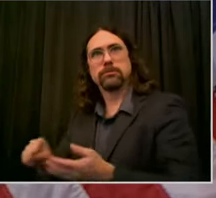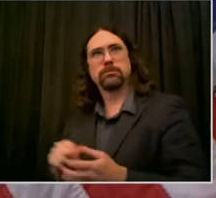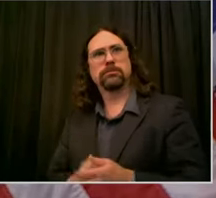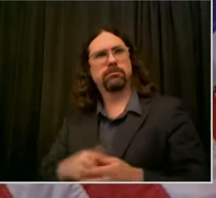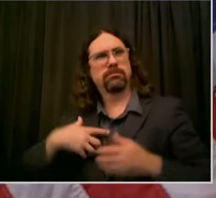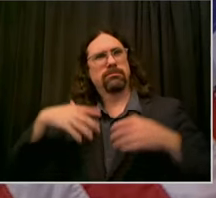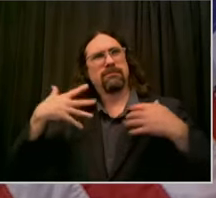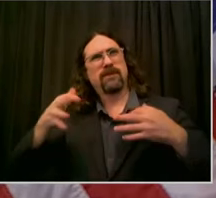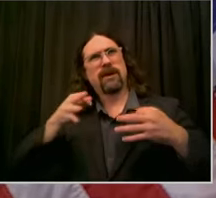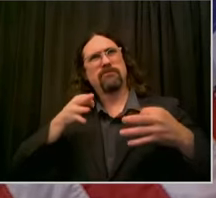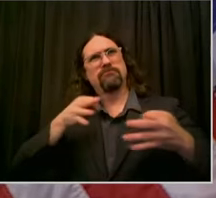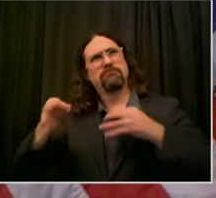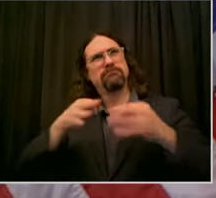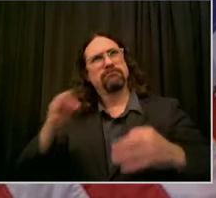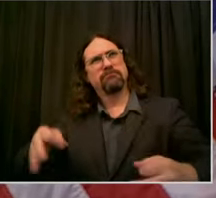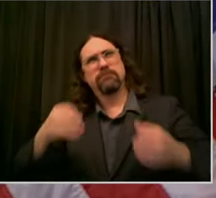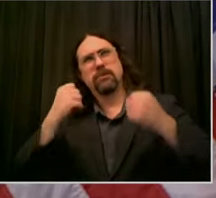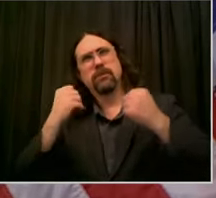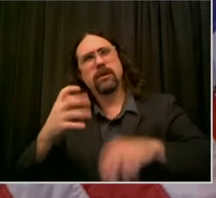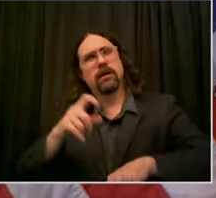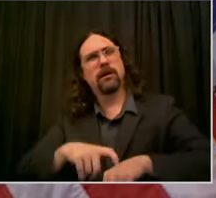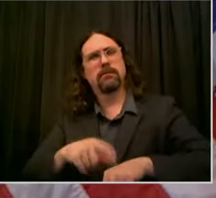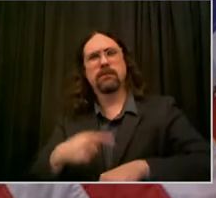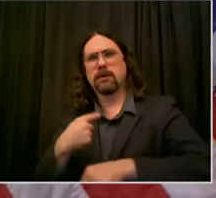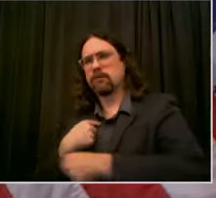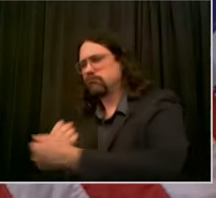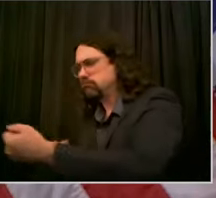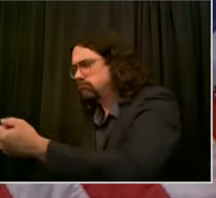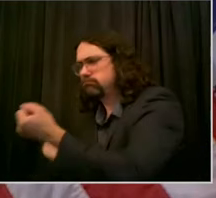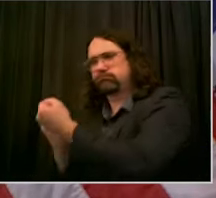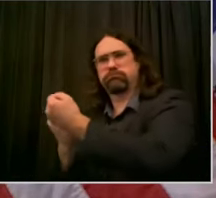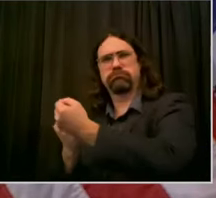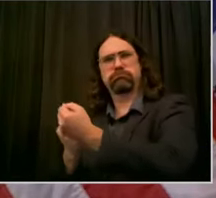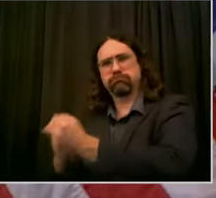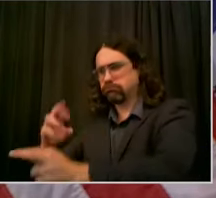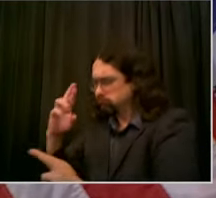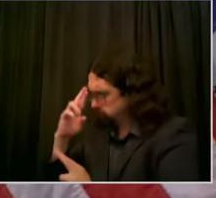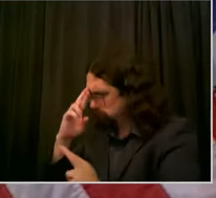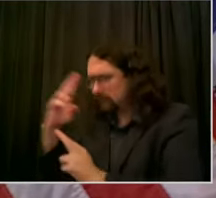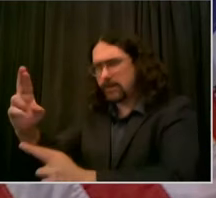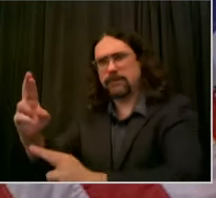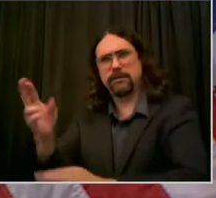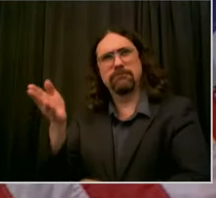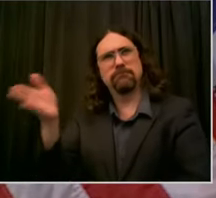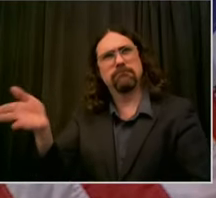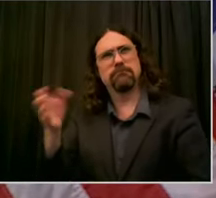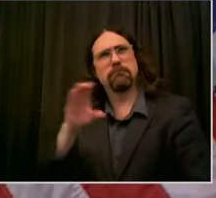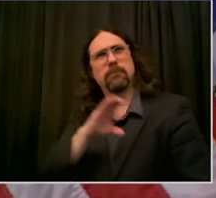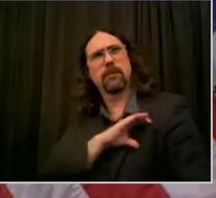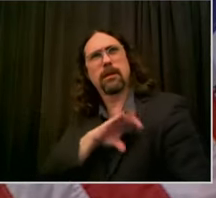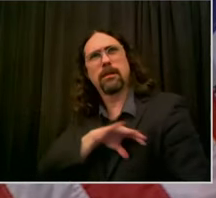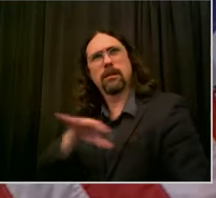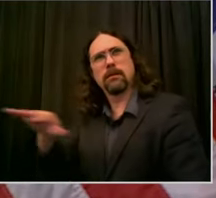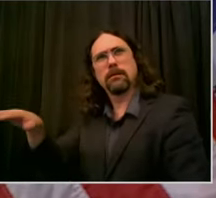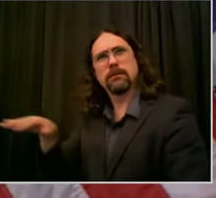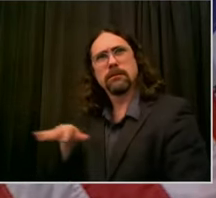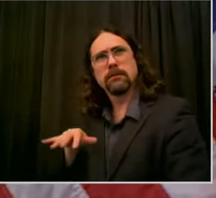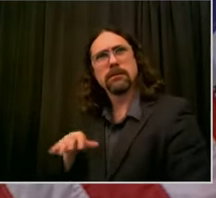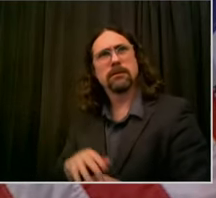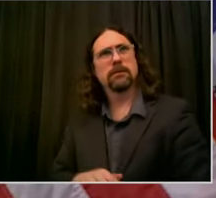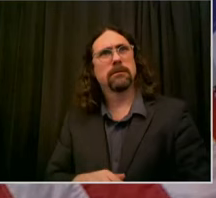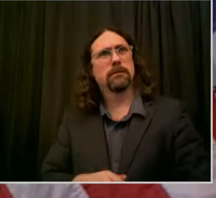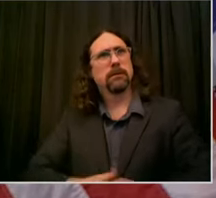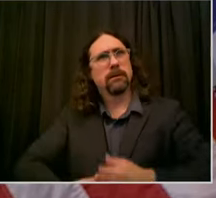can. I'm talking to the commissioner all the time. Every strategic decision we are making jointly, and there's been tremendous